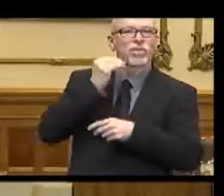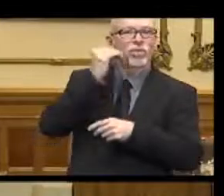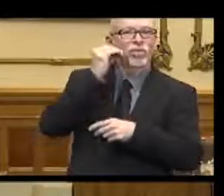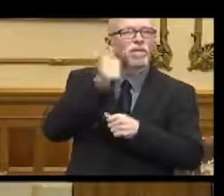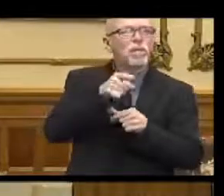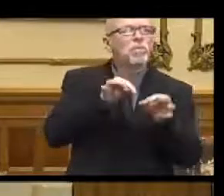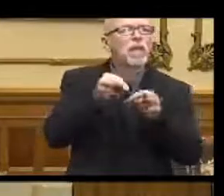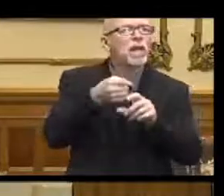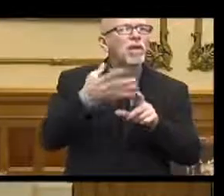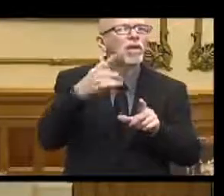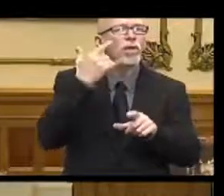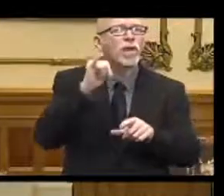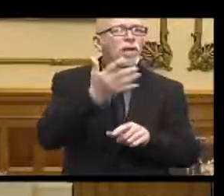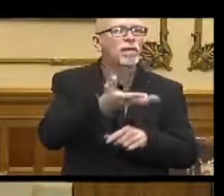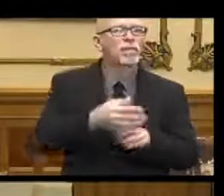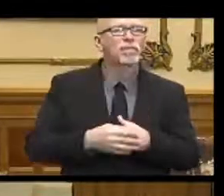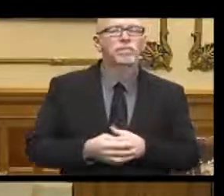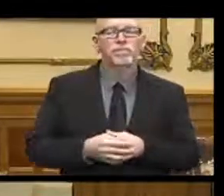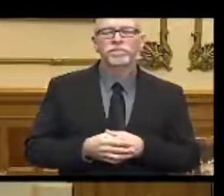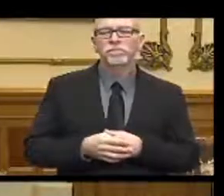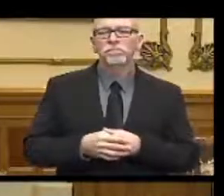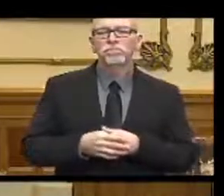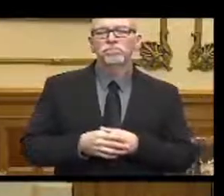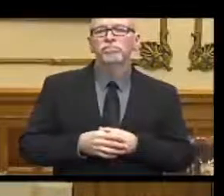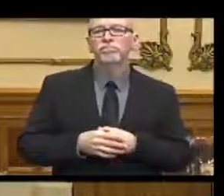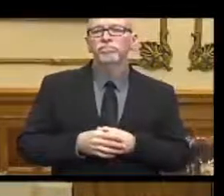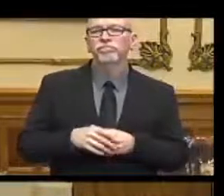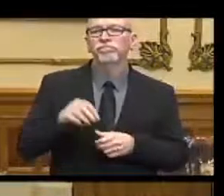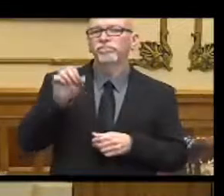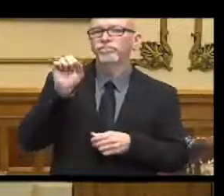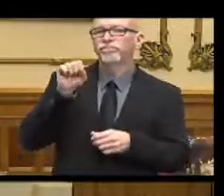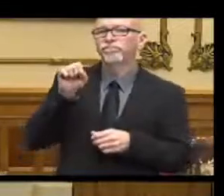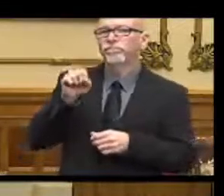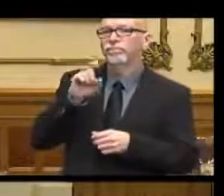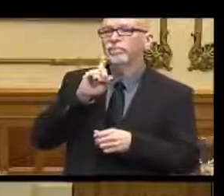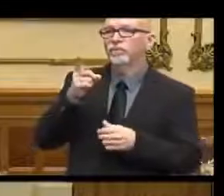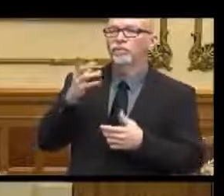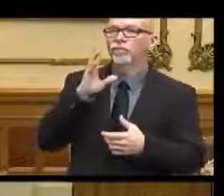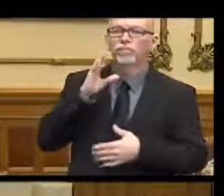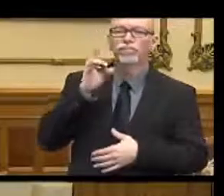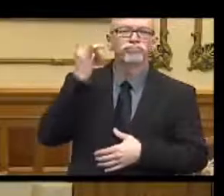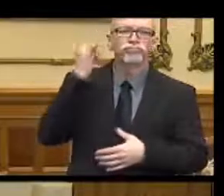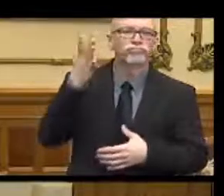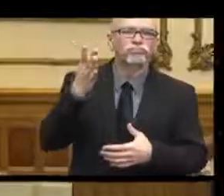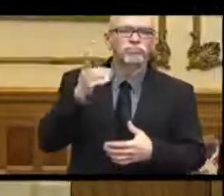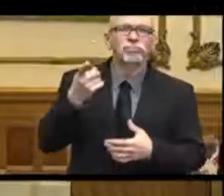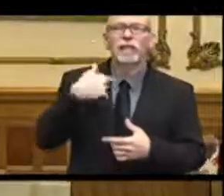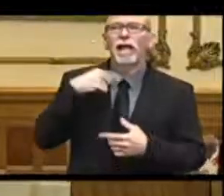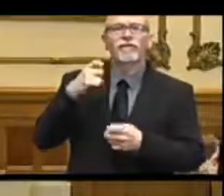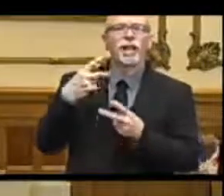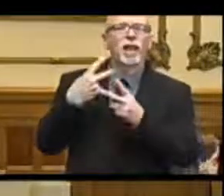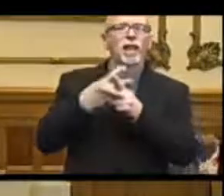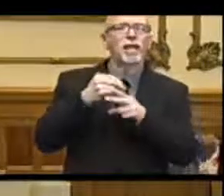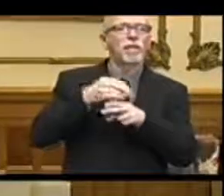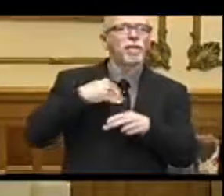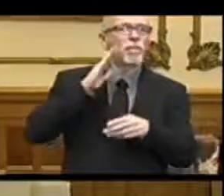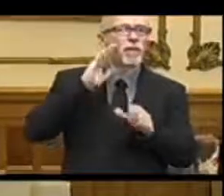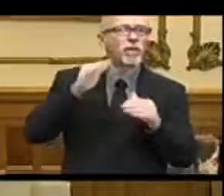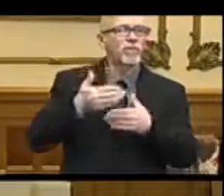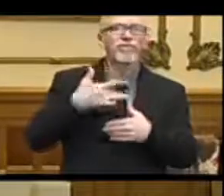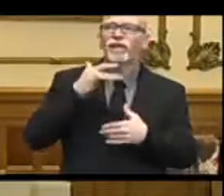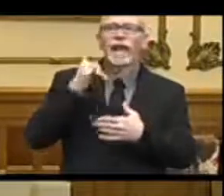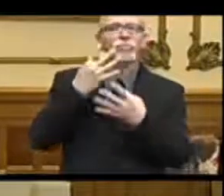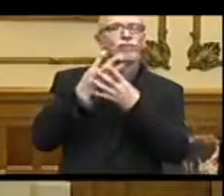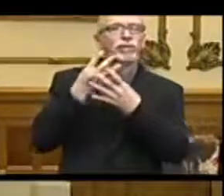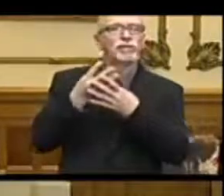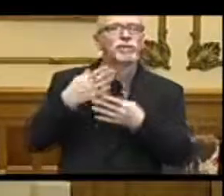a little bit about what that involved? Yeah, I'll be honest, it was miserable. So I was locked up in my bedroom and felt like a prisoner.